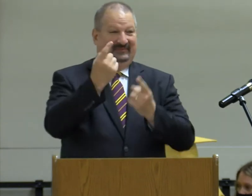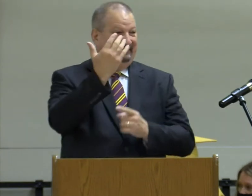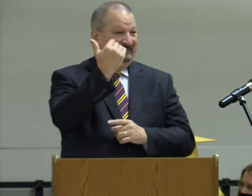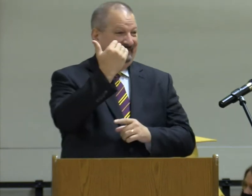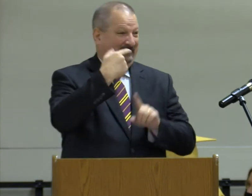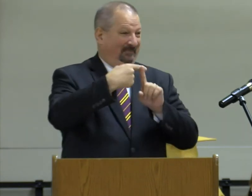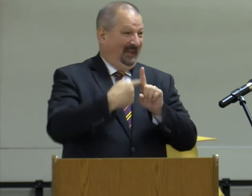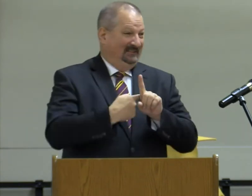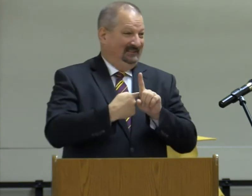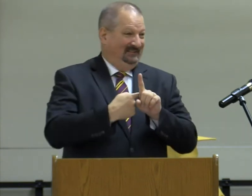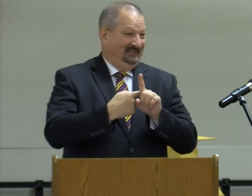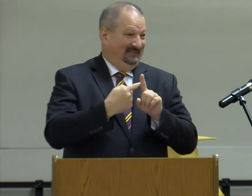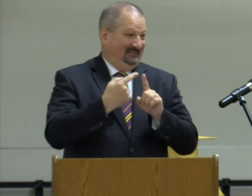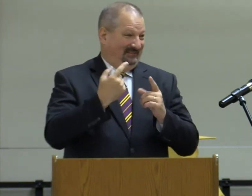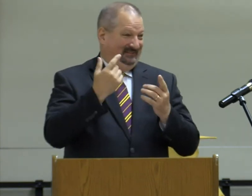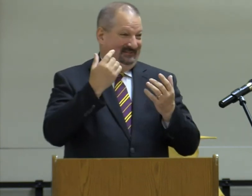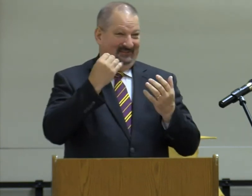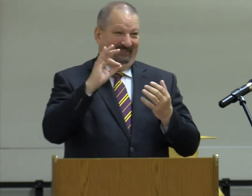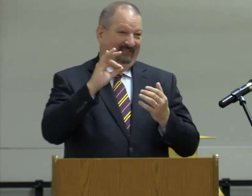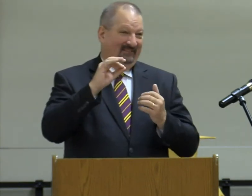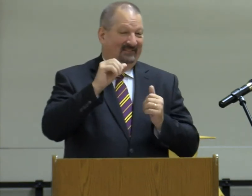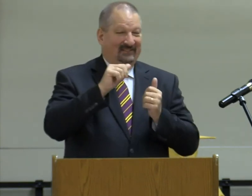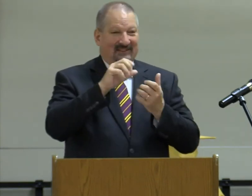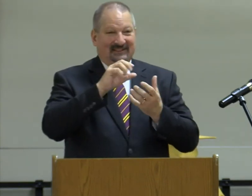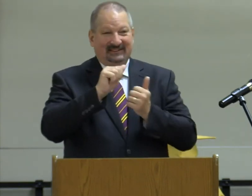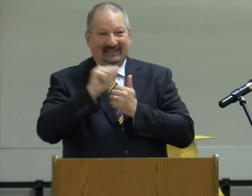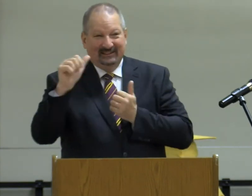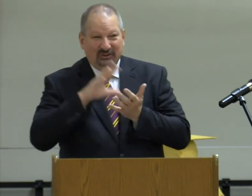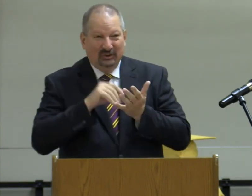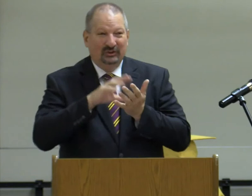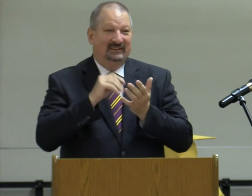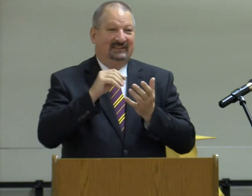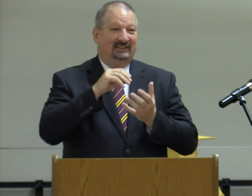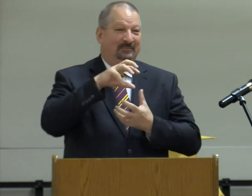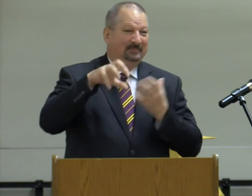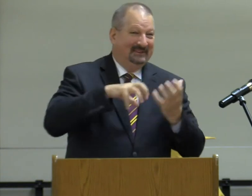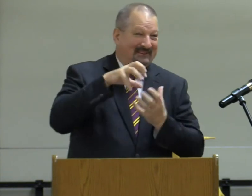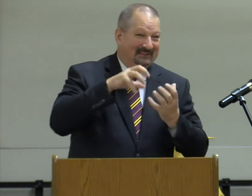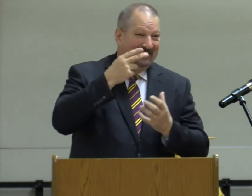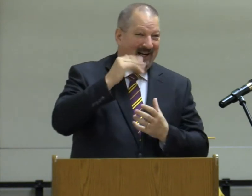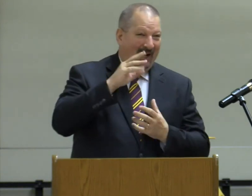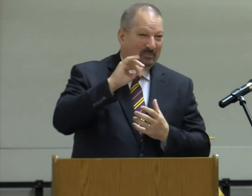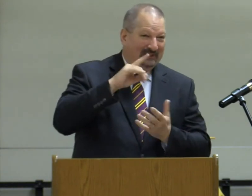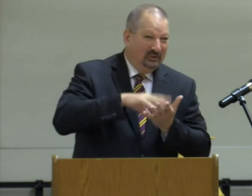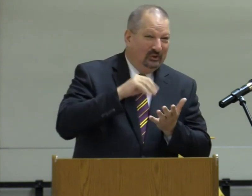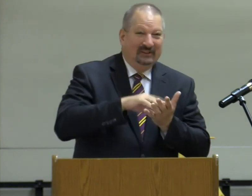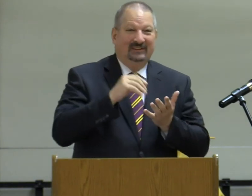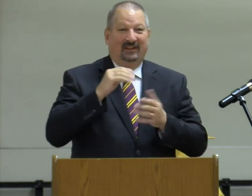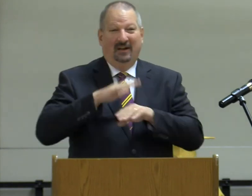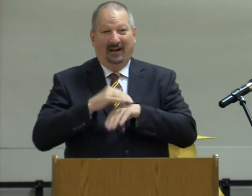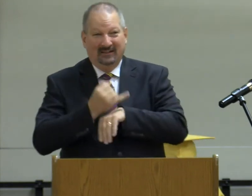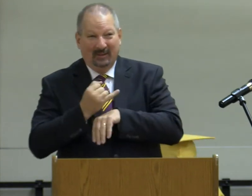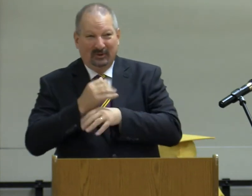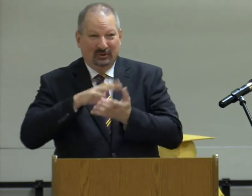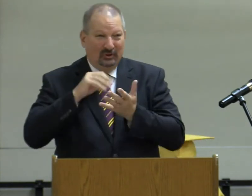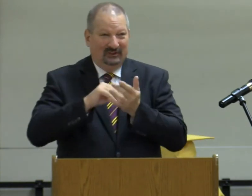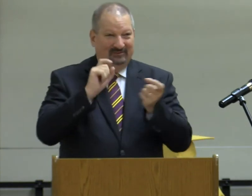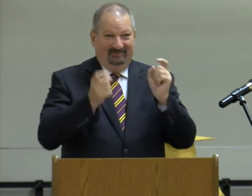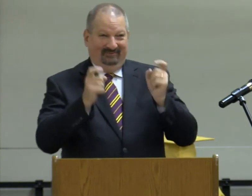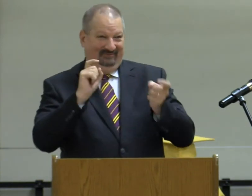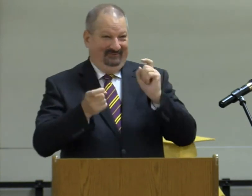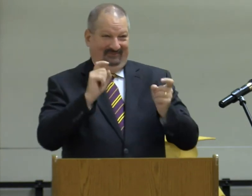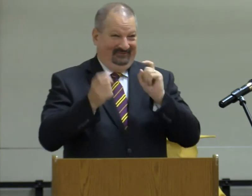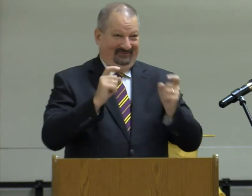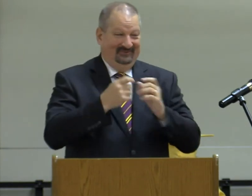commendable. So within these last 15 months of distance learning and having the mix of hybrid